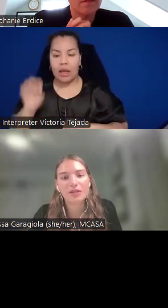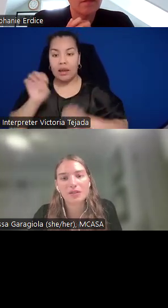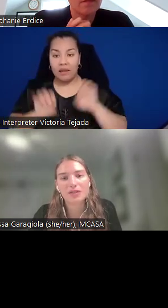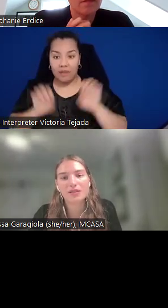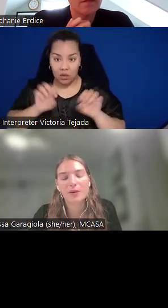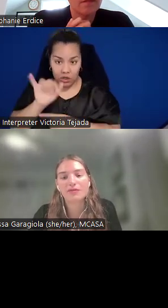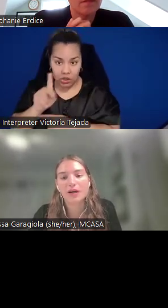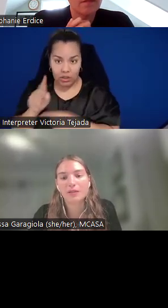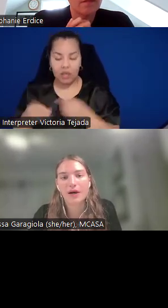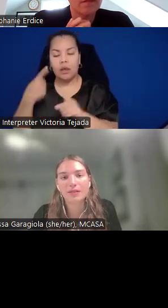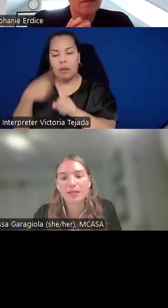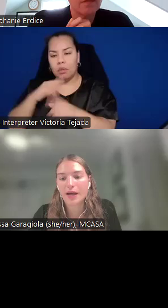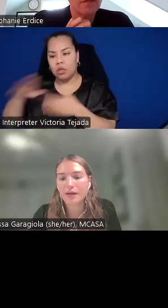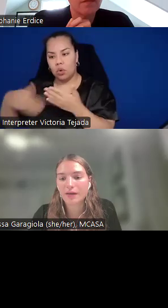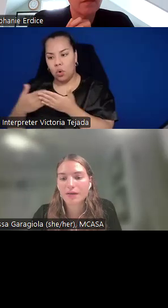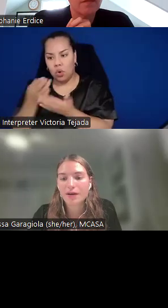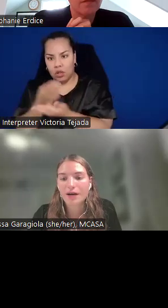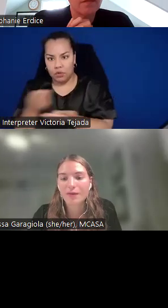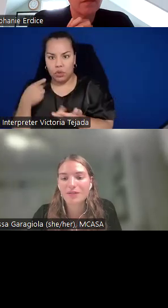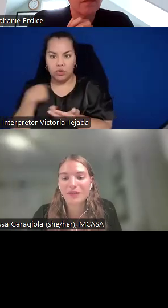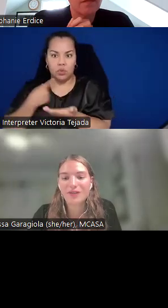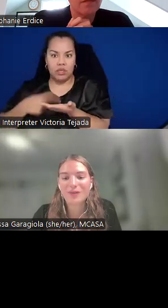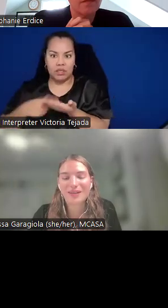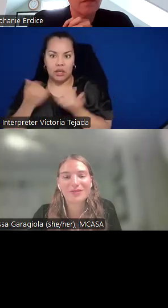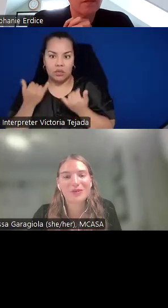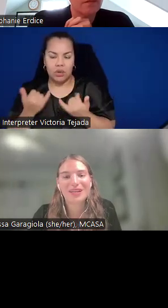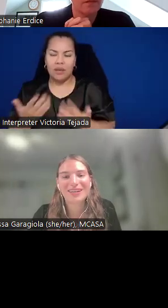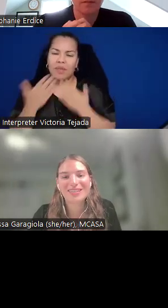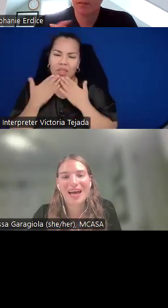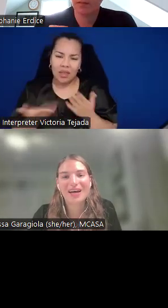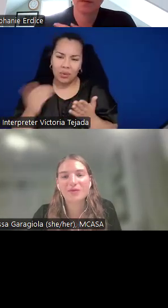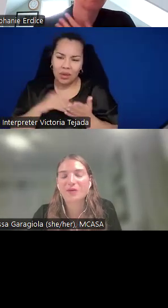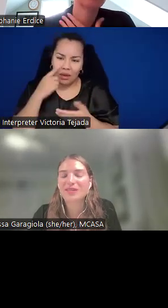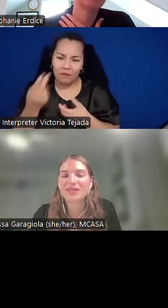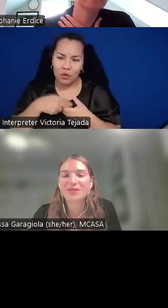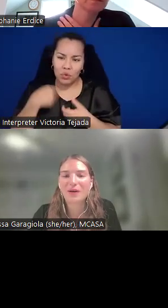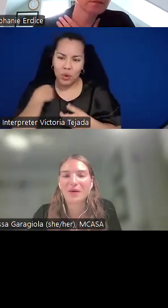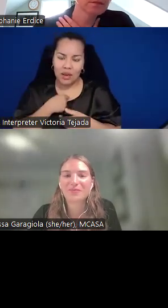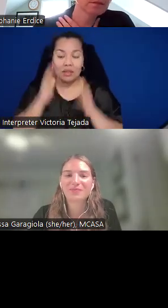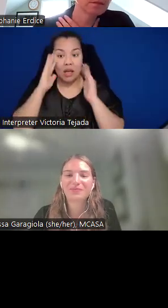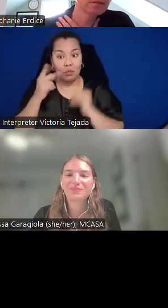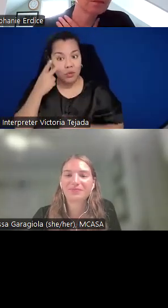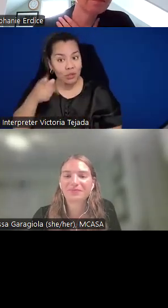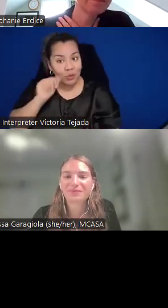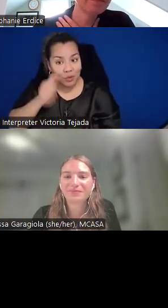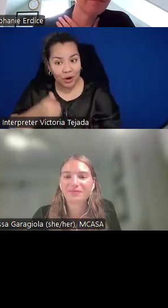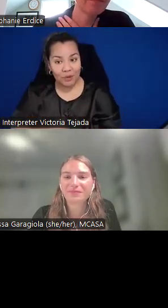all of the resources that we've talked about today. So thank you again for joining us, and we hope to see you tomorrow.